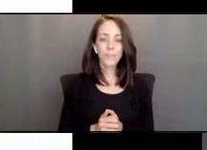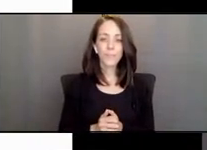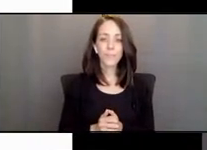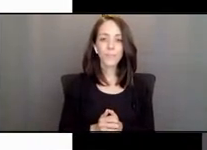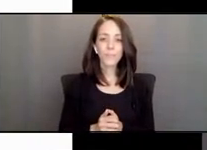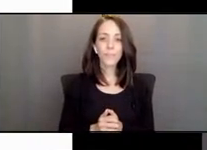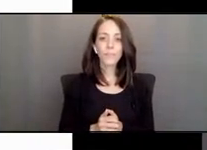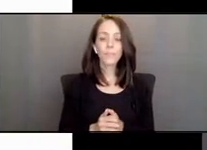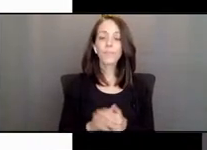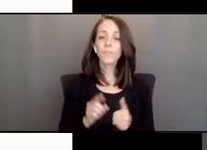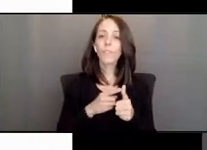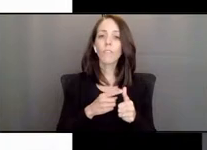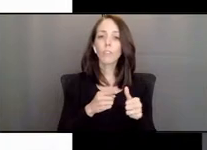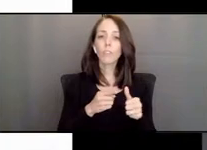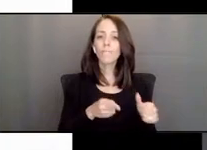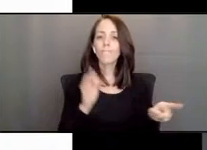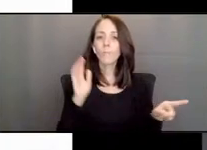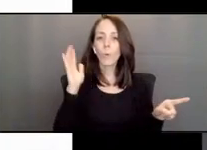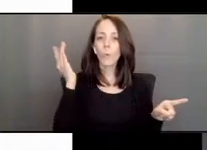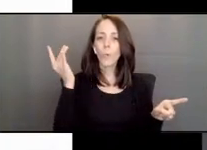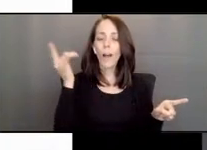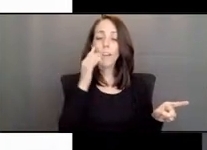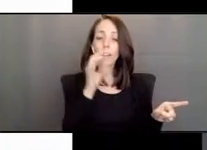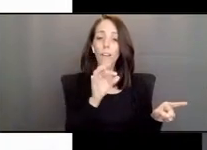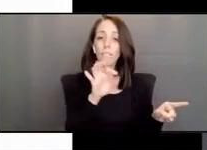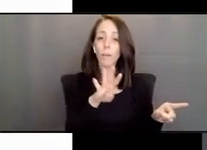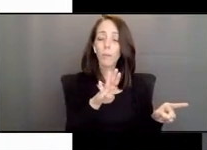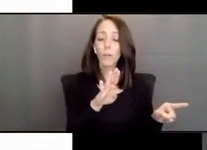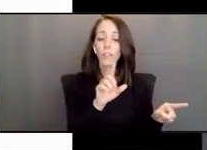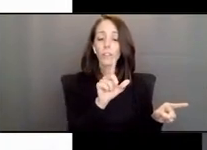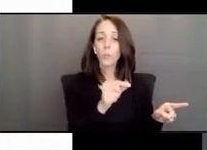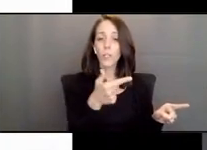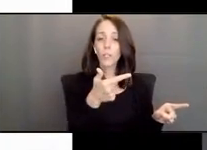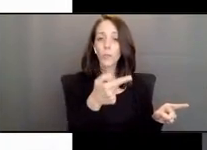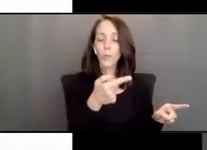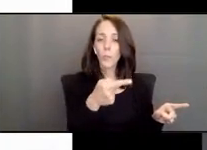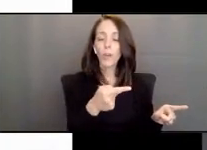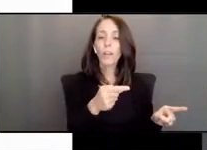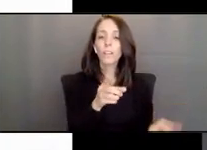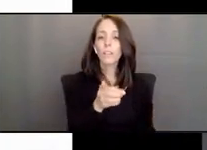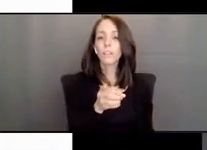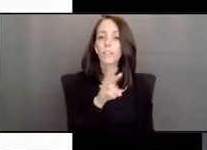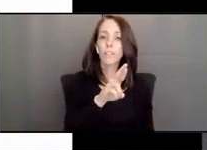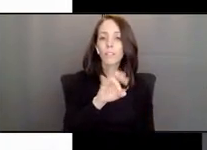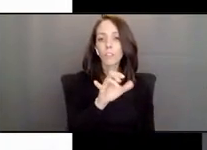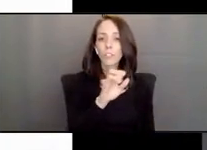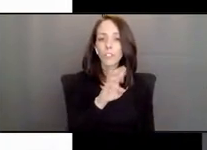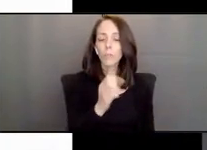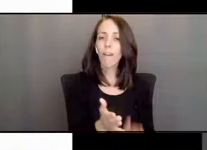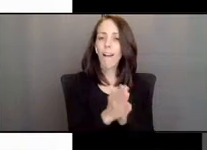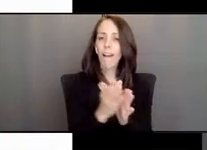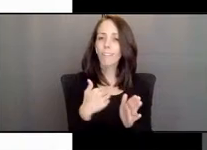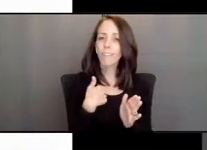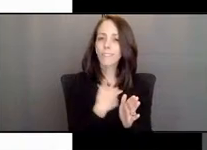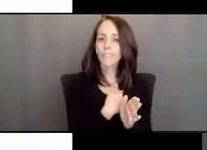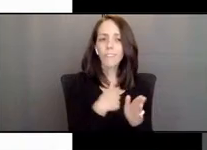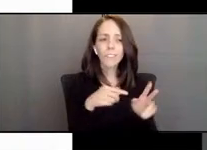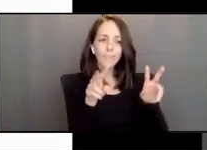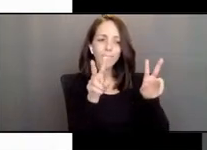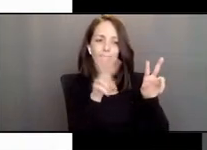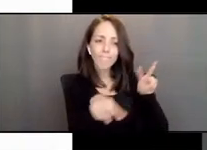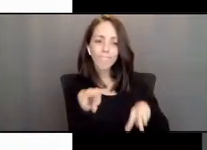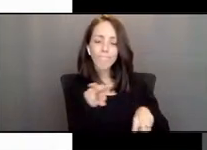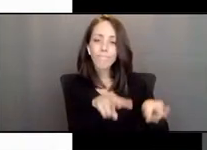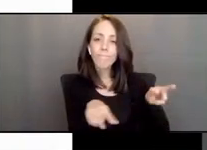begin with the why. In February of 2021, Dr. Jacobs asked us to refresh our OHSU